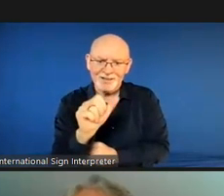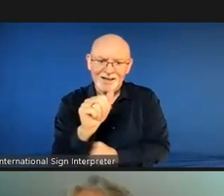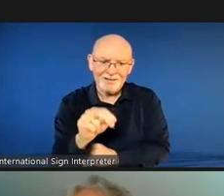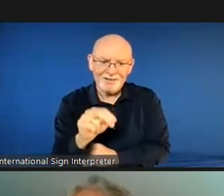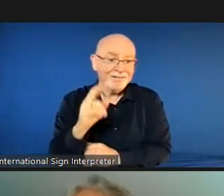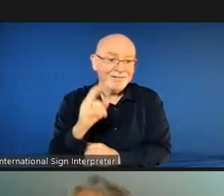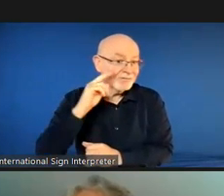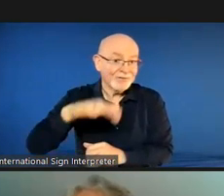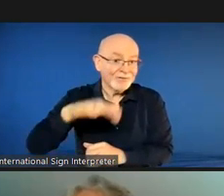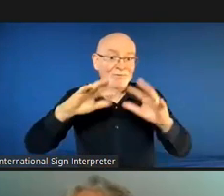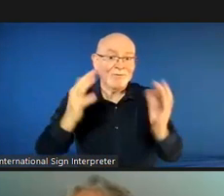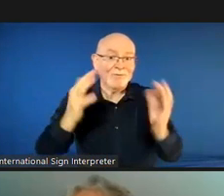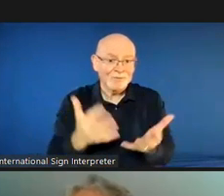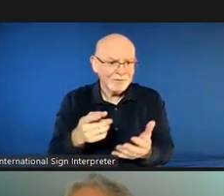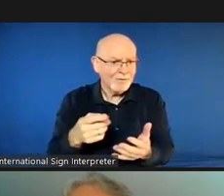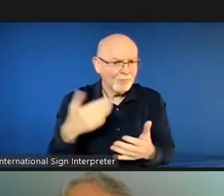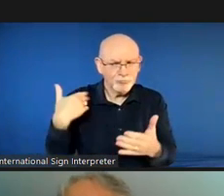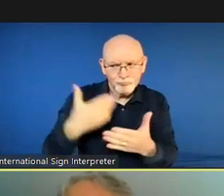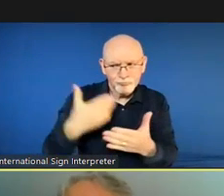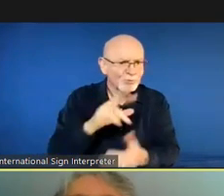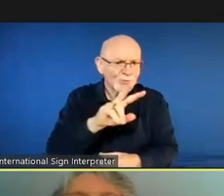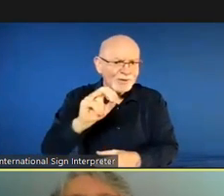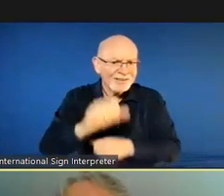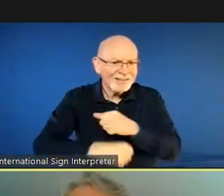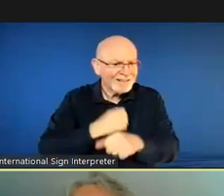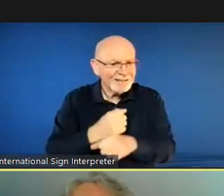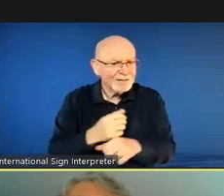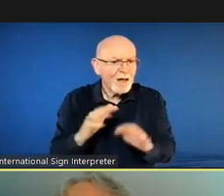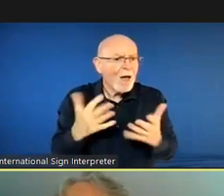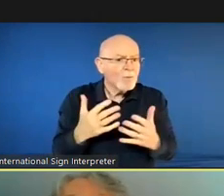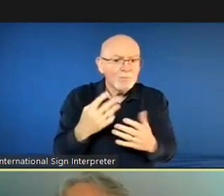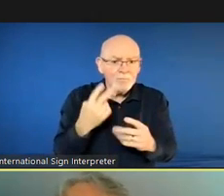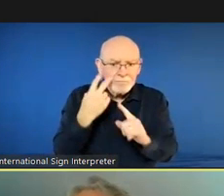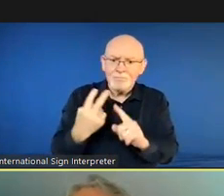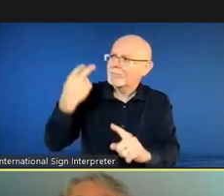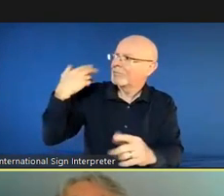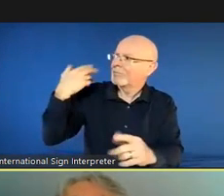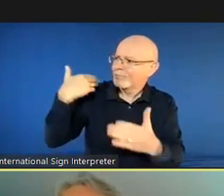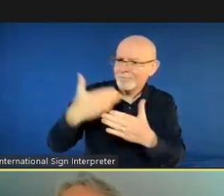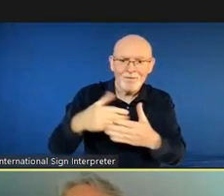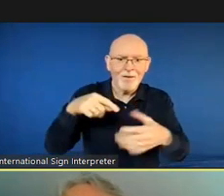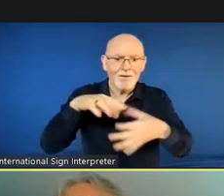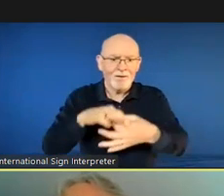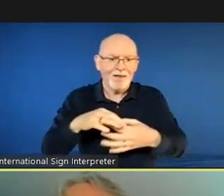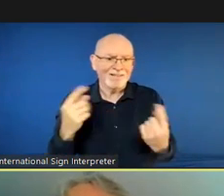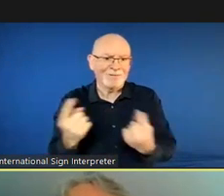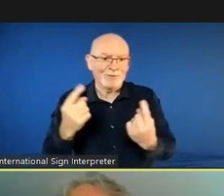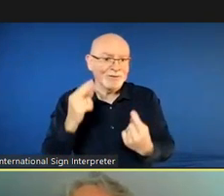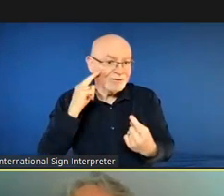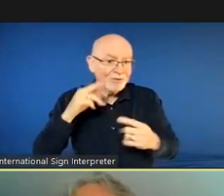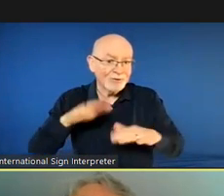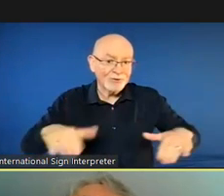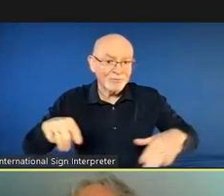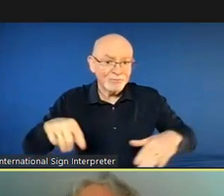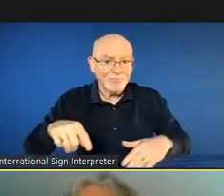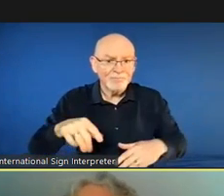in the last 20 years? Thank you, Nick. I think that's an interesting question. Obviously, there has been, I